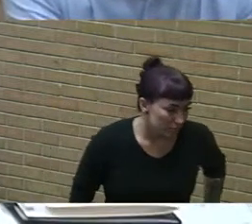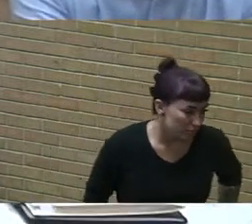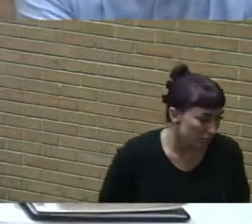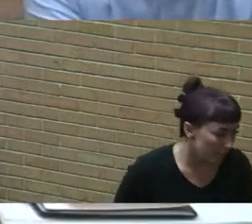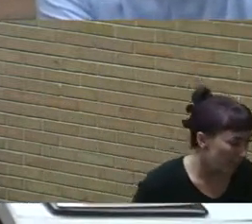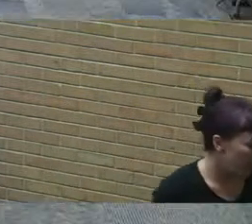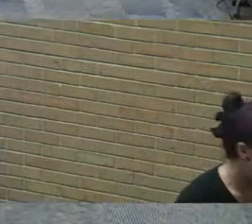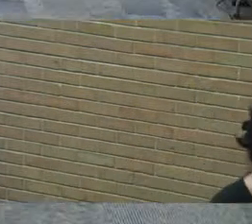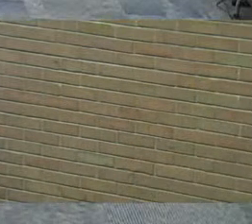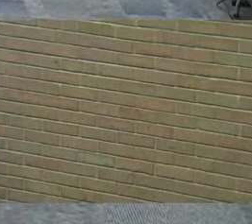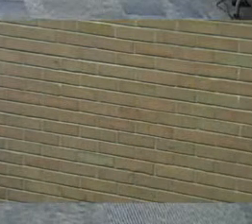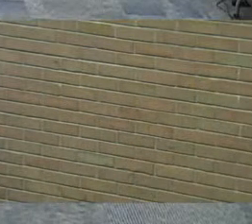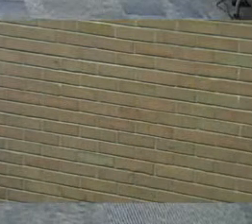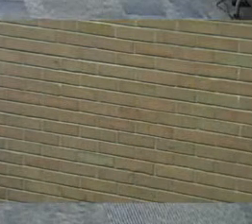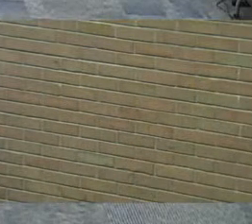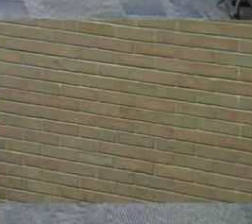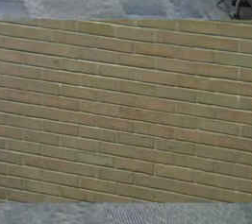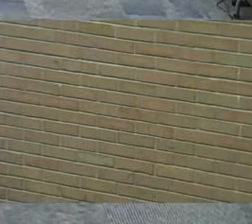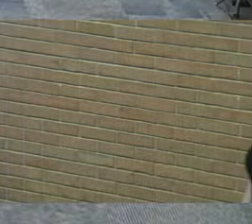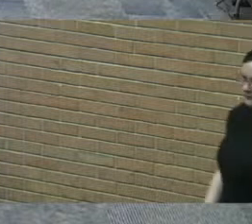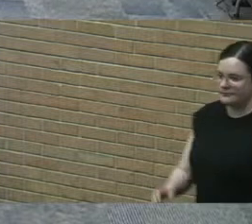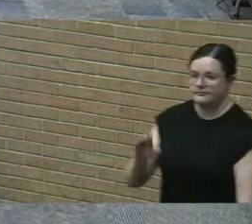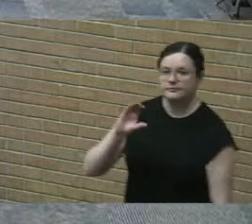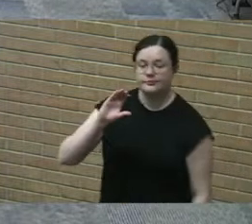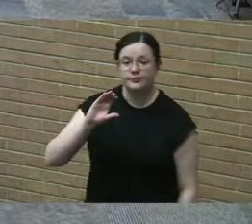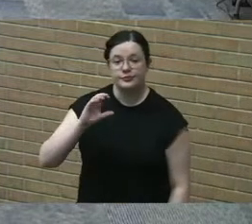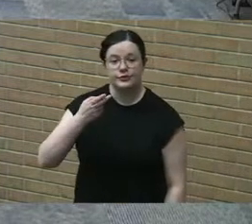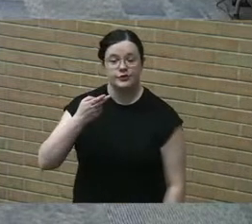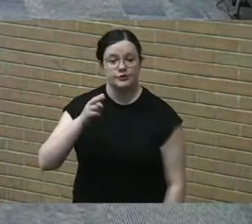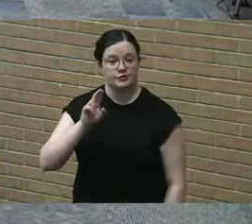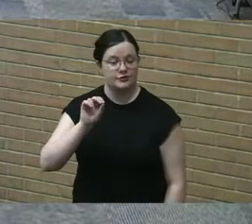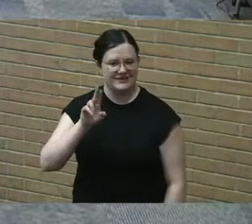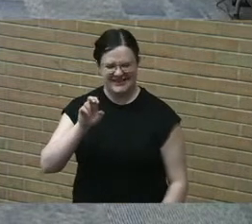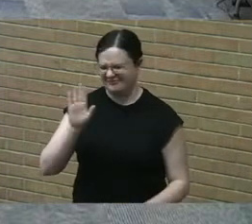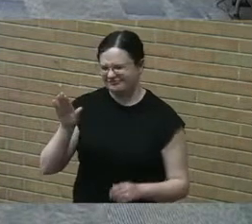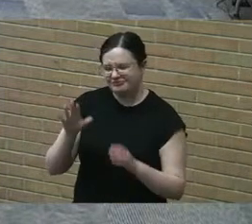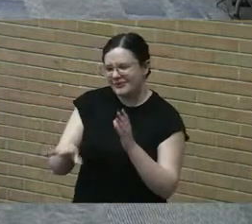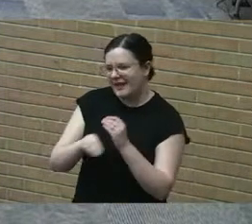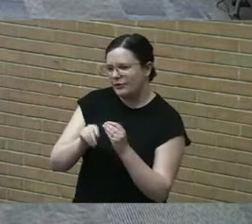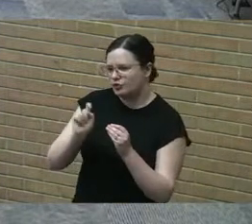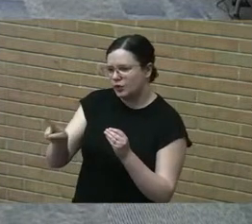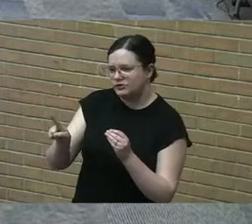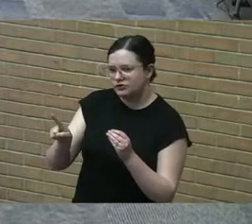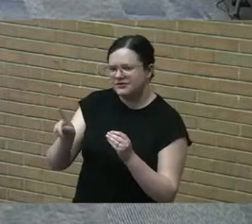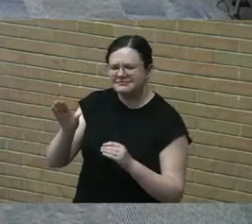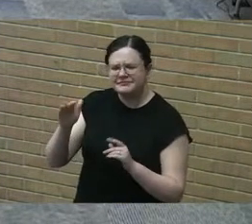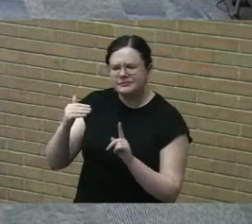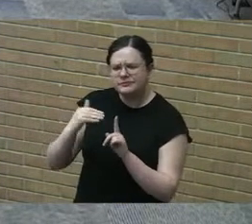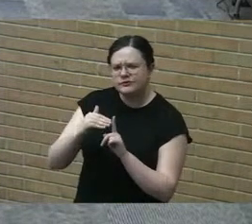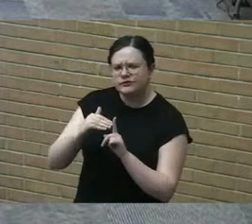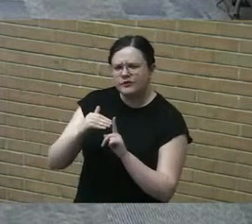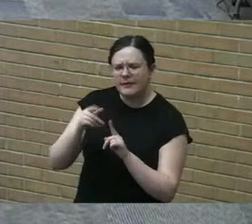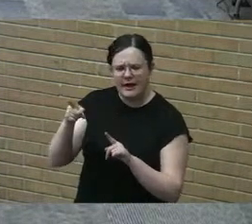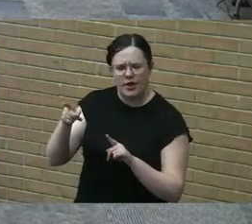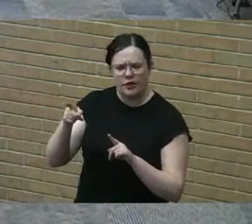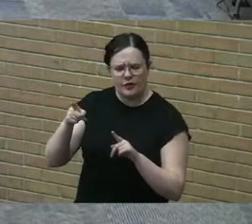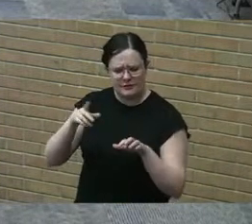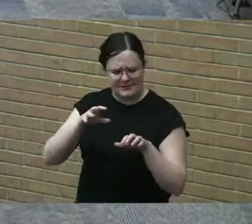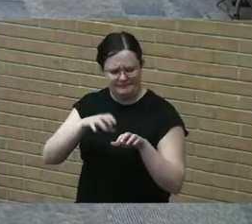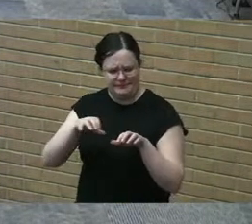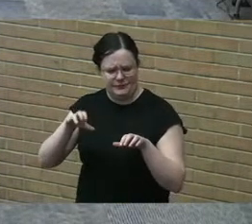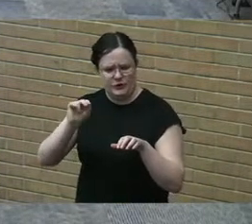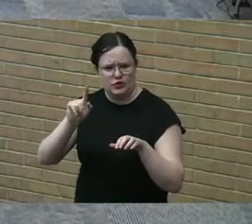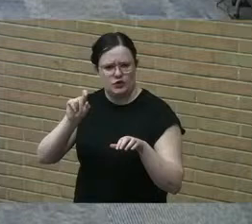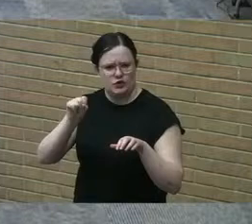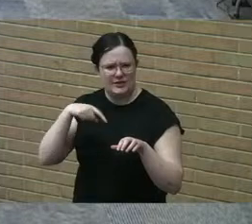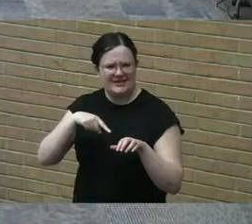Go ahead. Additional question. Will you remind us where this collection of units fits within the